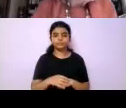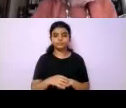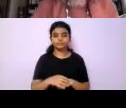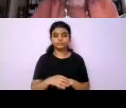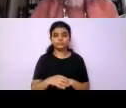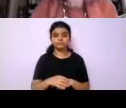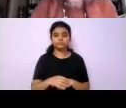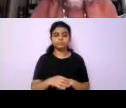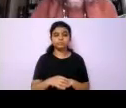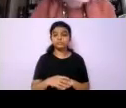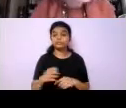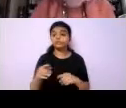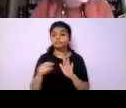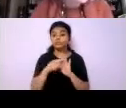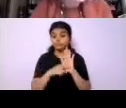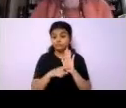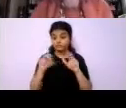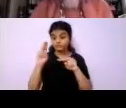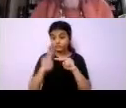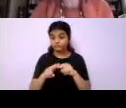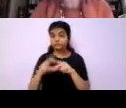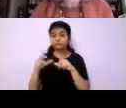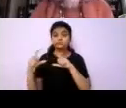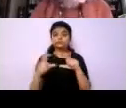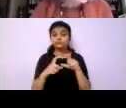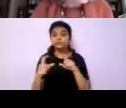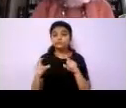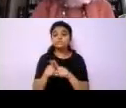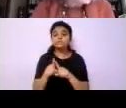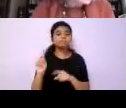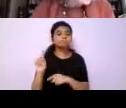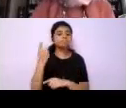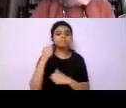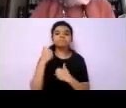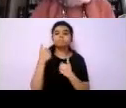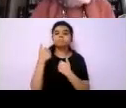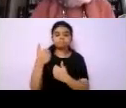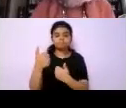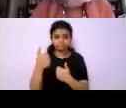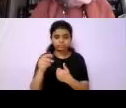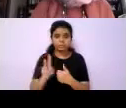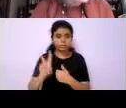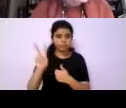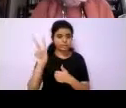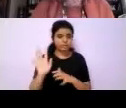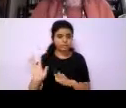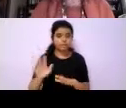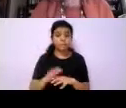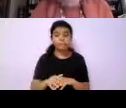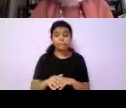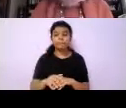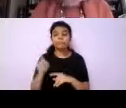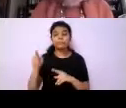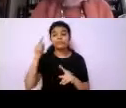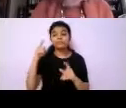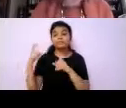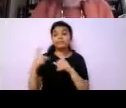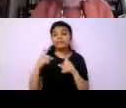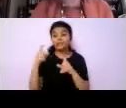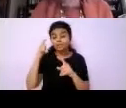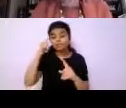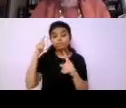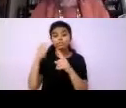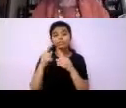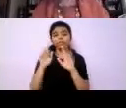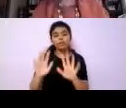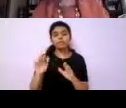An ethic of care that takes care as a supreme value. And while the scope of care is restricted by